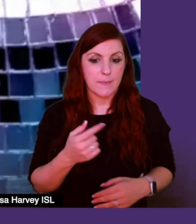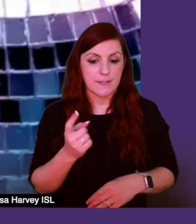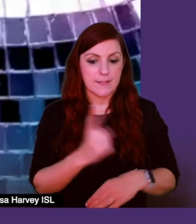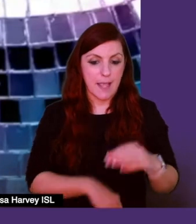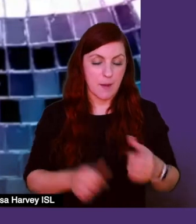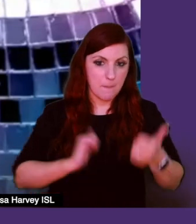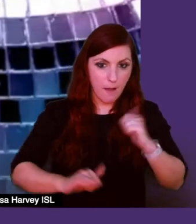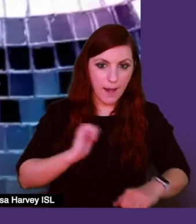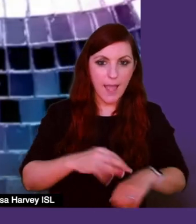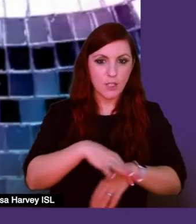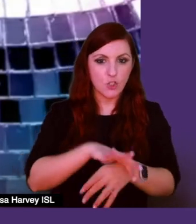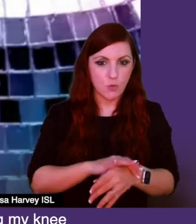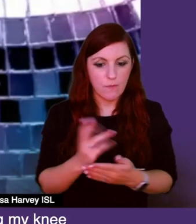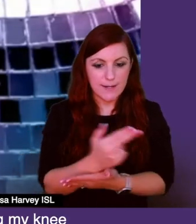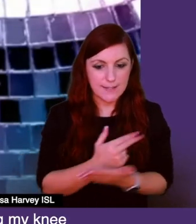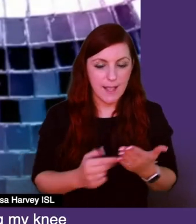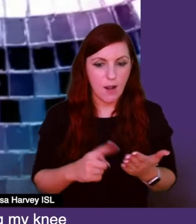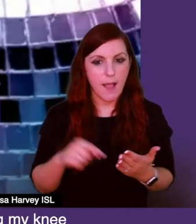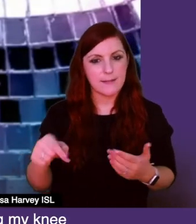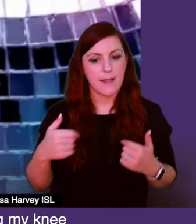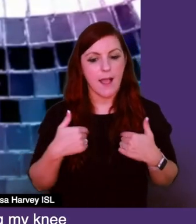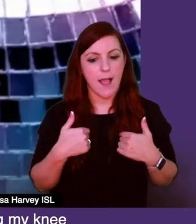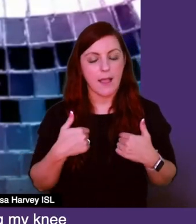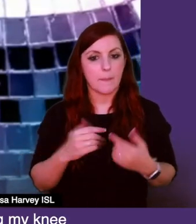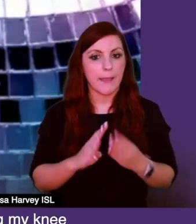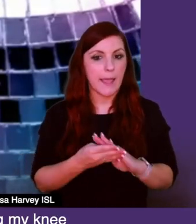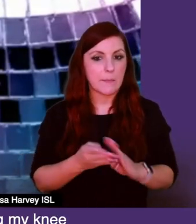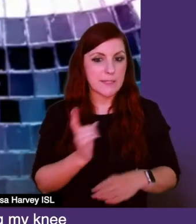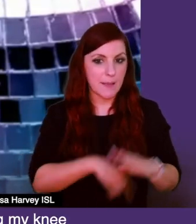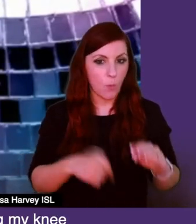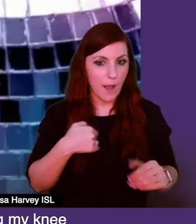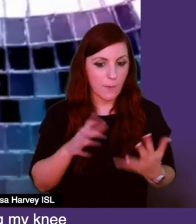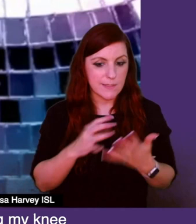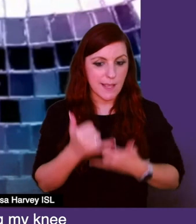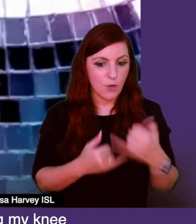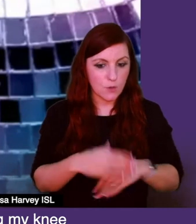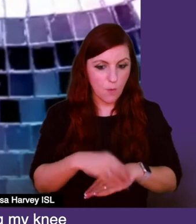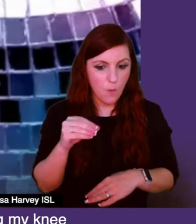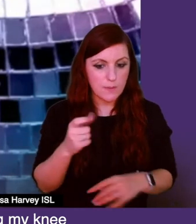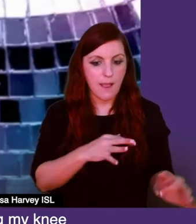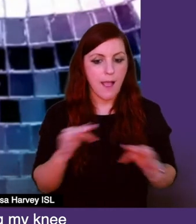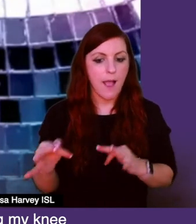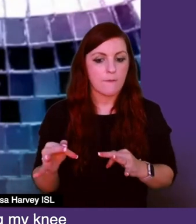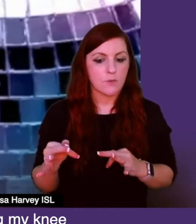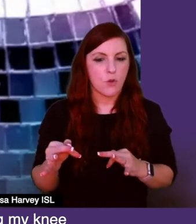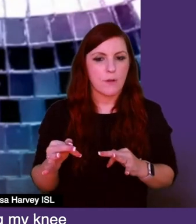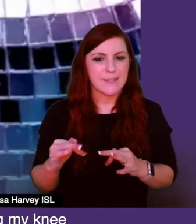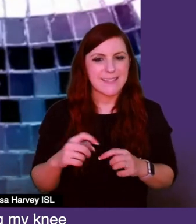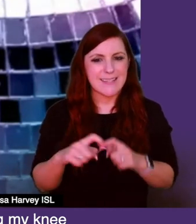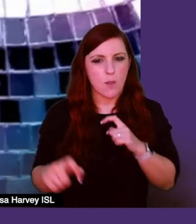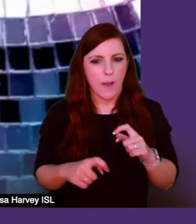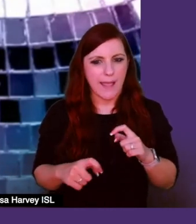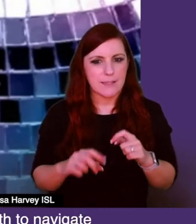disabled model and jewelry designer. I became disabled at 10 years old, suddenly, after dislocating my